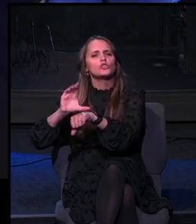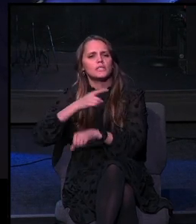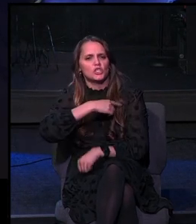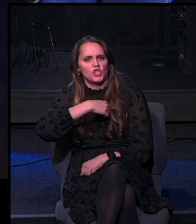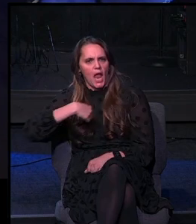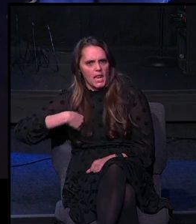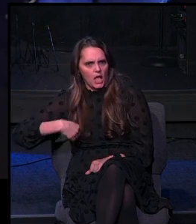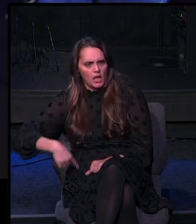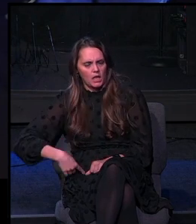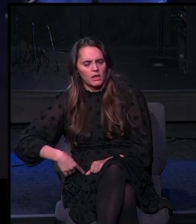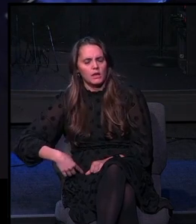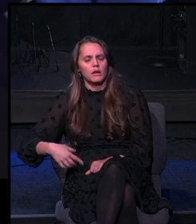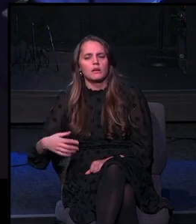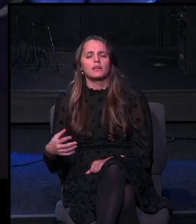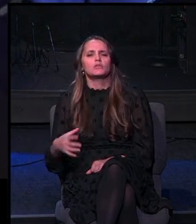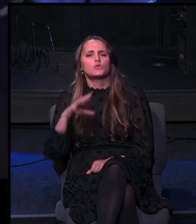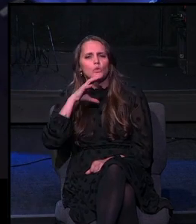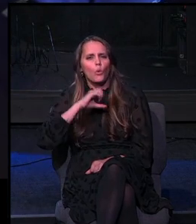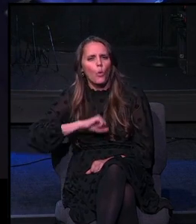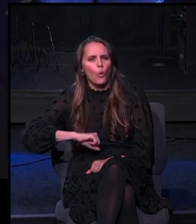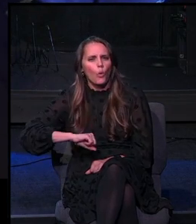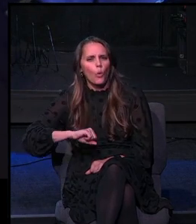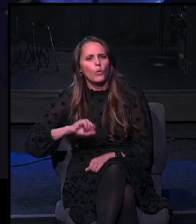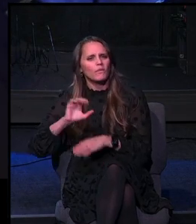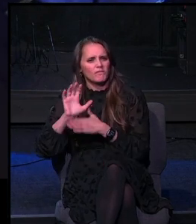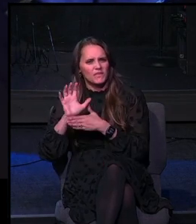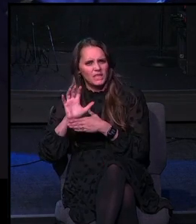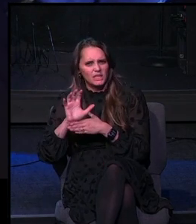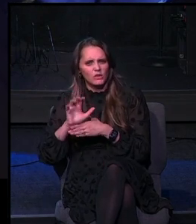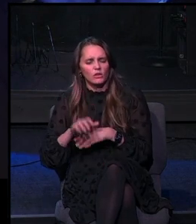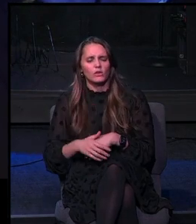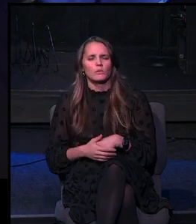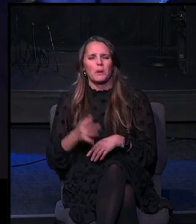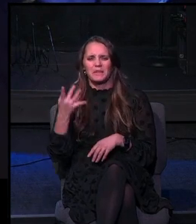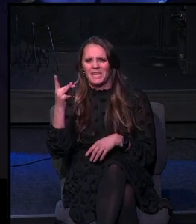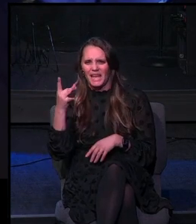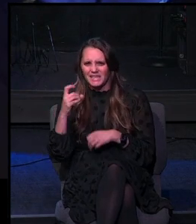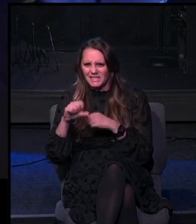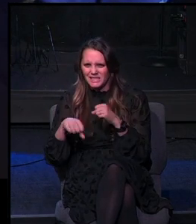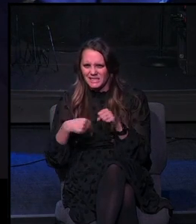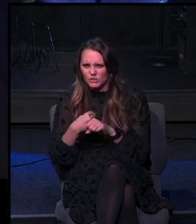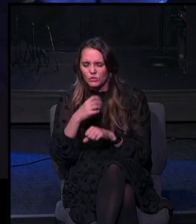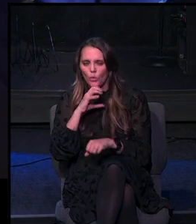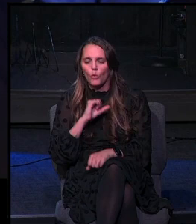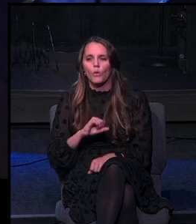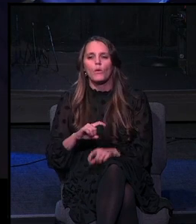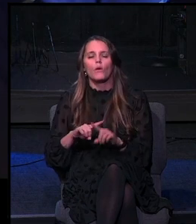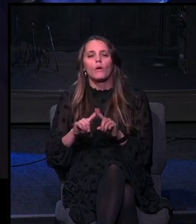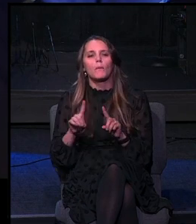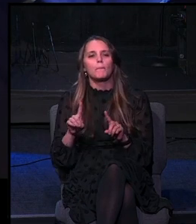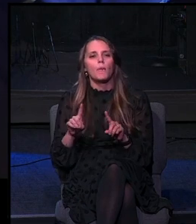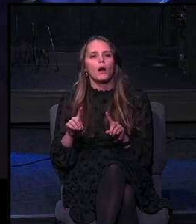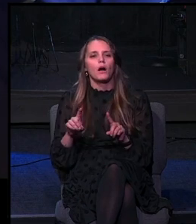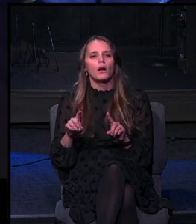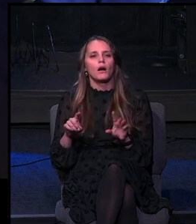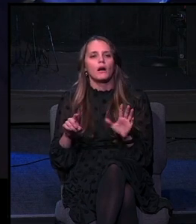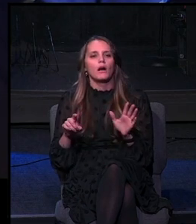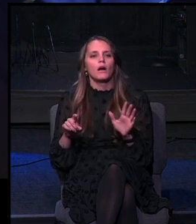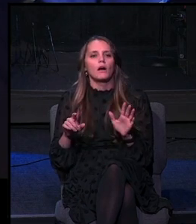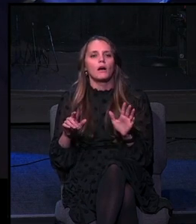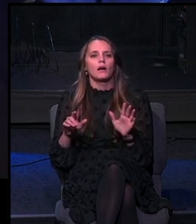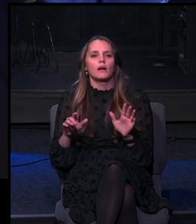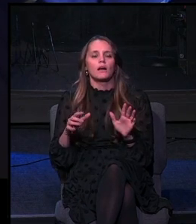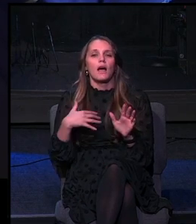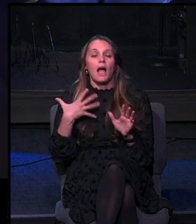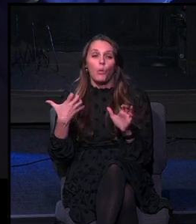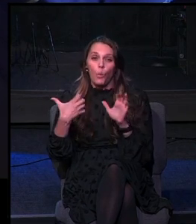And so I wanted to show it to you today, but if you're watching online, a risk that we often have is our stream getting pulled down for copyright